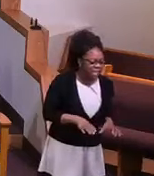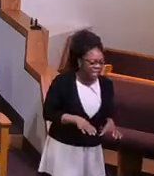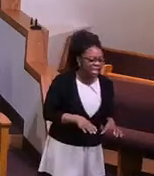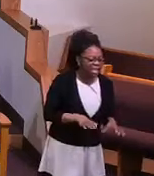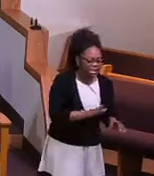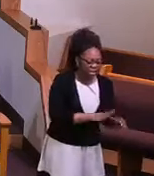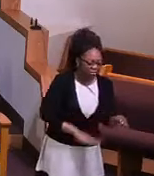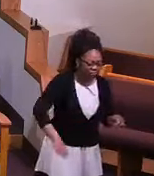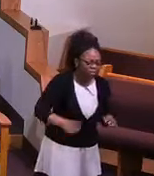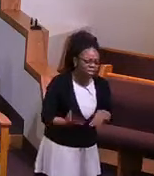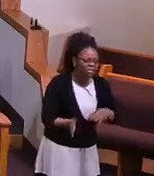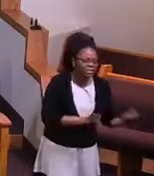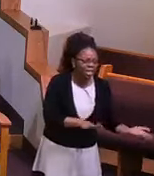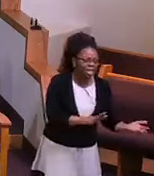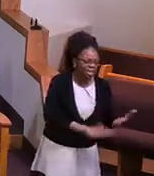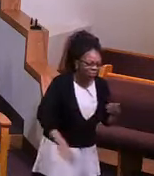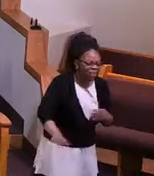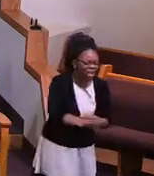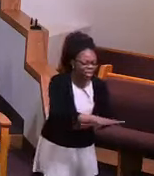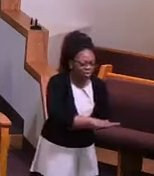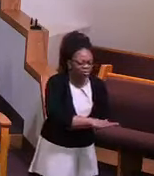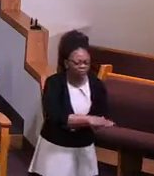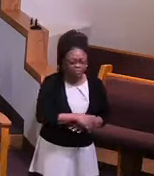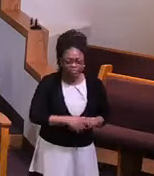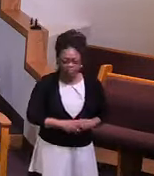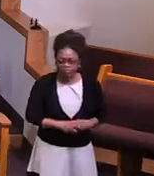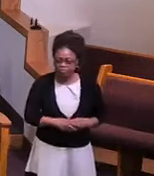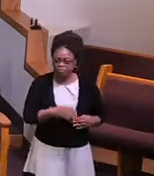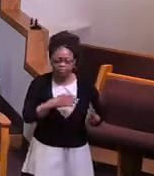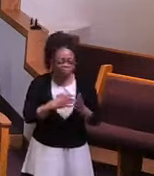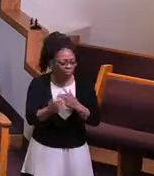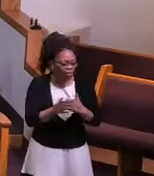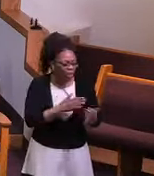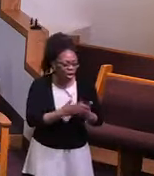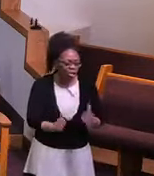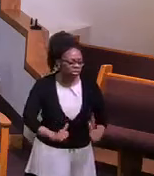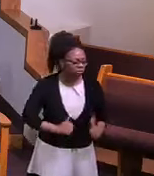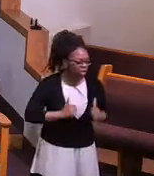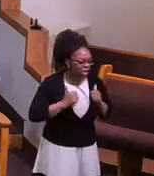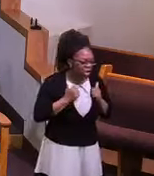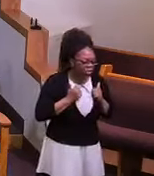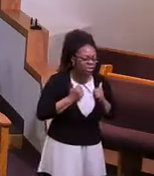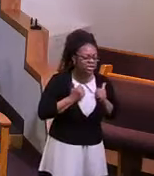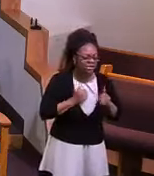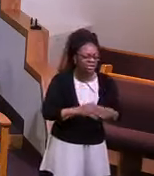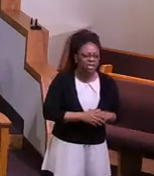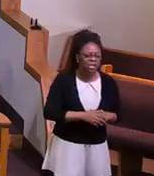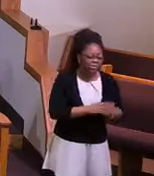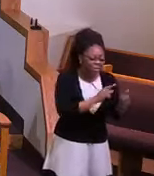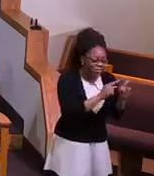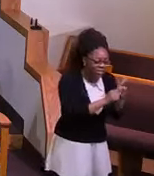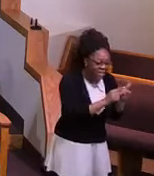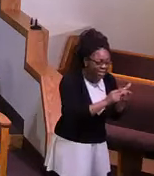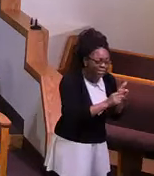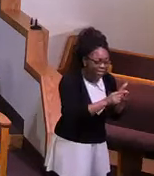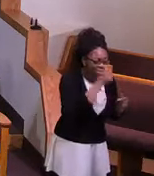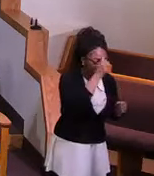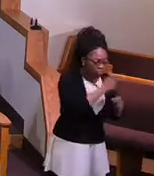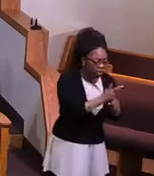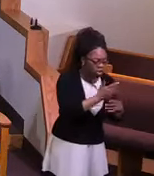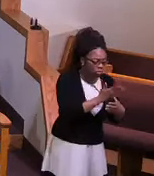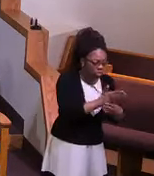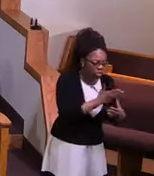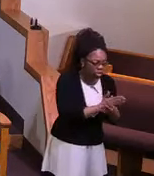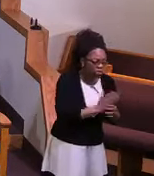can control where you live regardless of your address. I like that. But then the second sign that this brother was disturbed was how